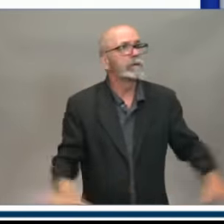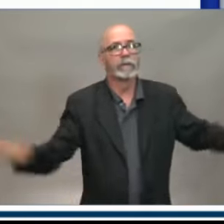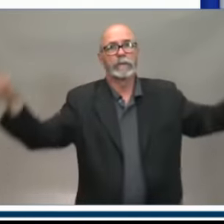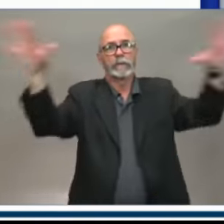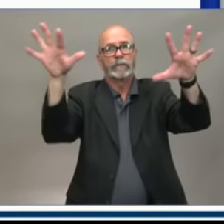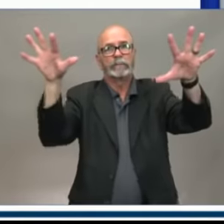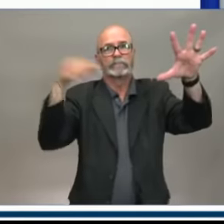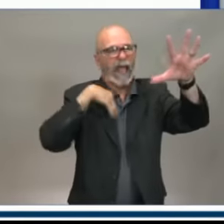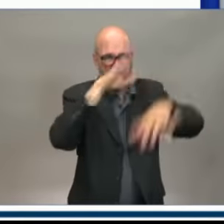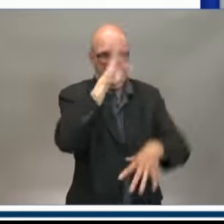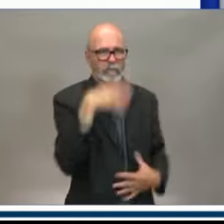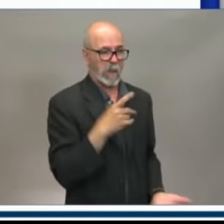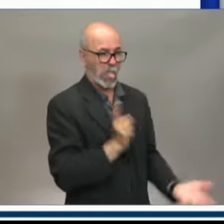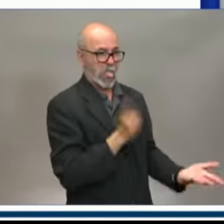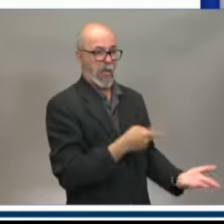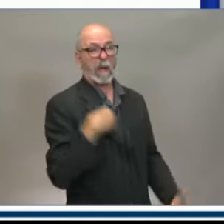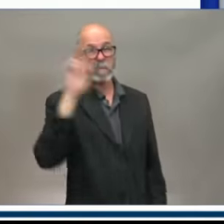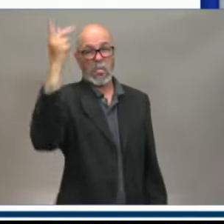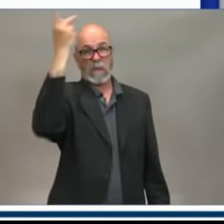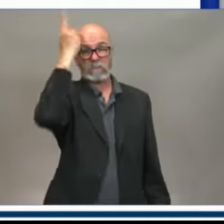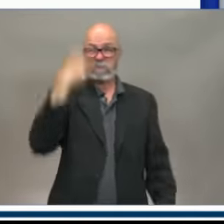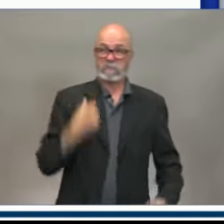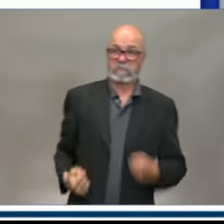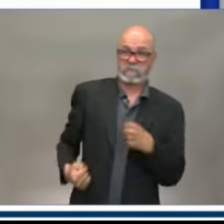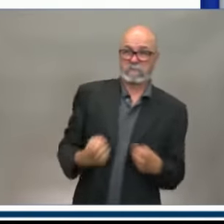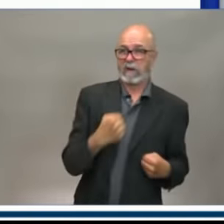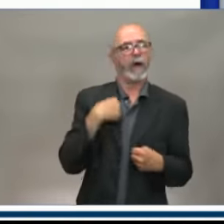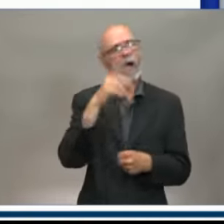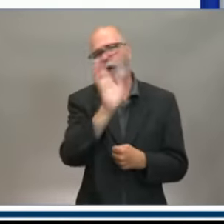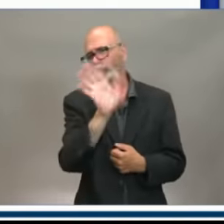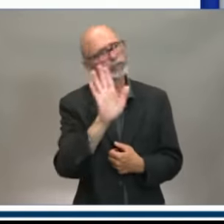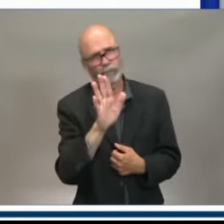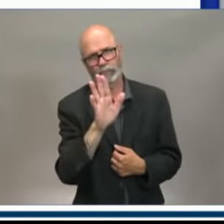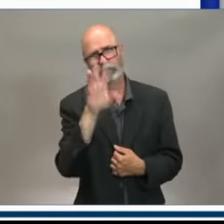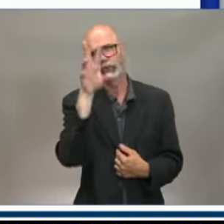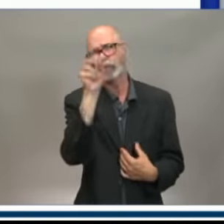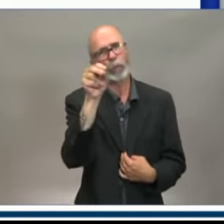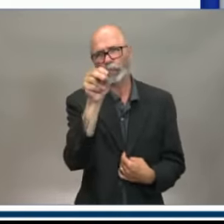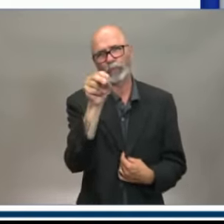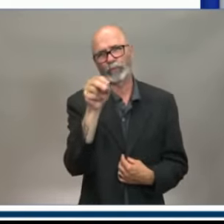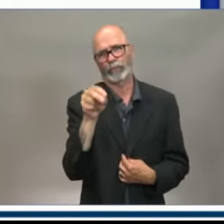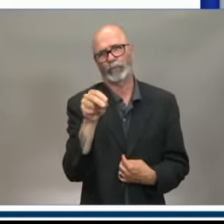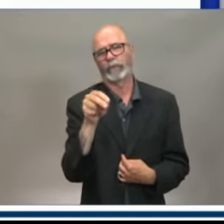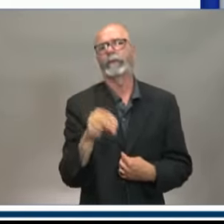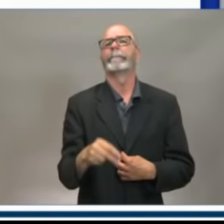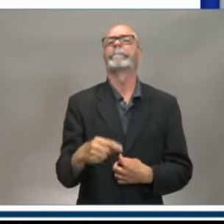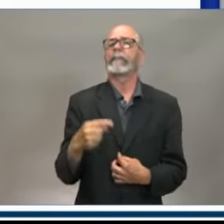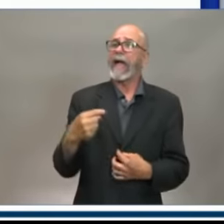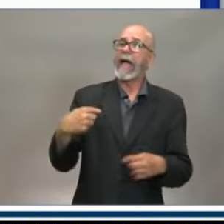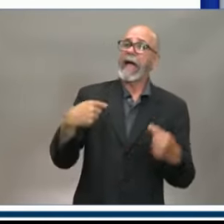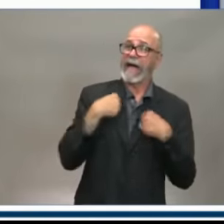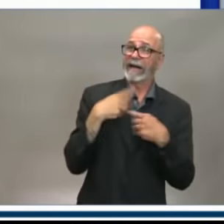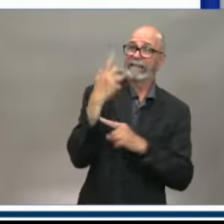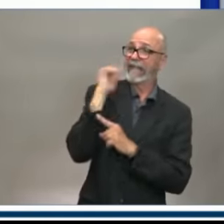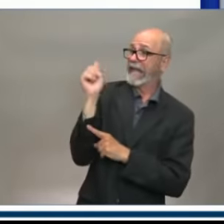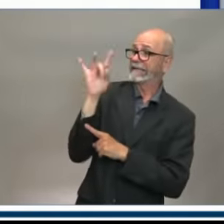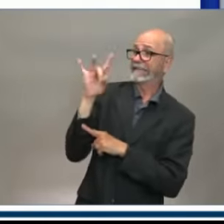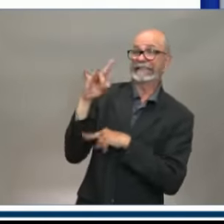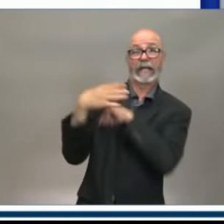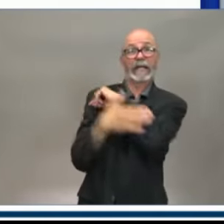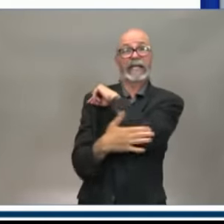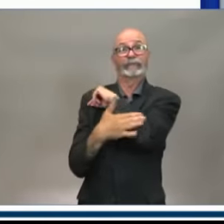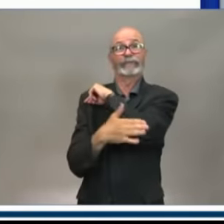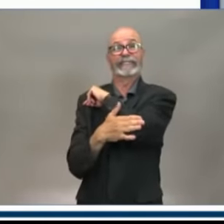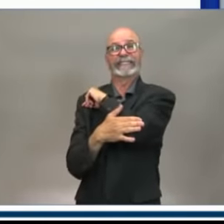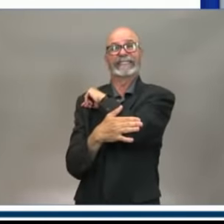for political reasons. And I want to reaffirm this position. 10 of our 18 counties have grown. We've seen more young people